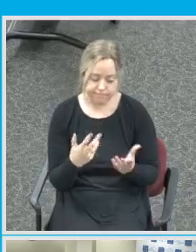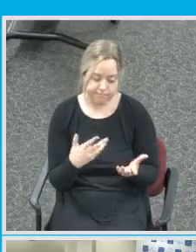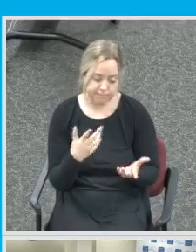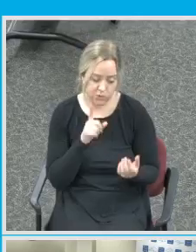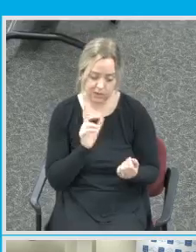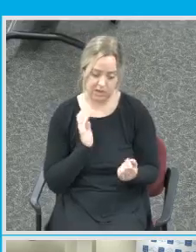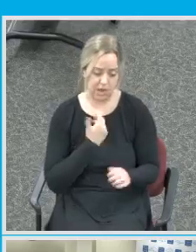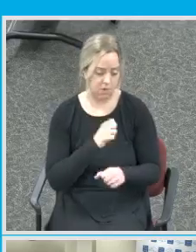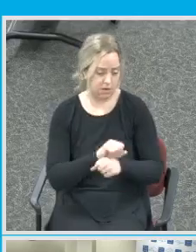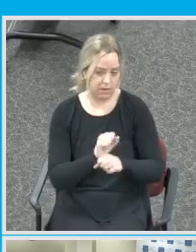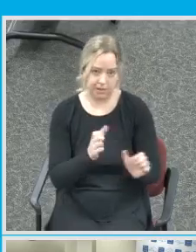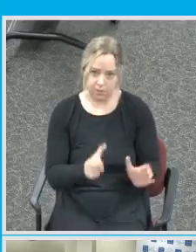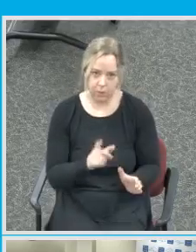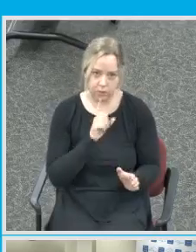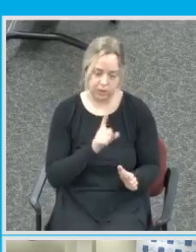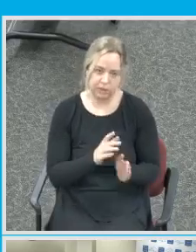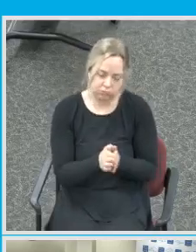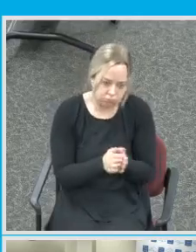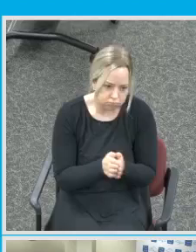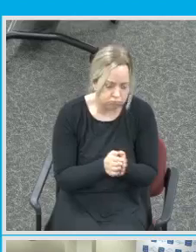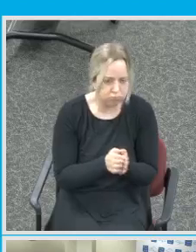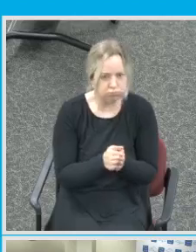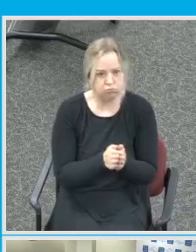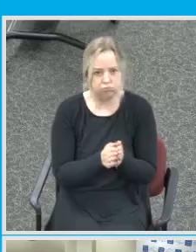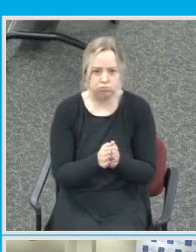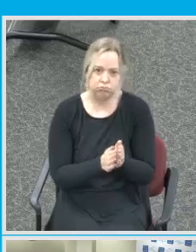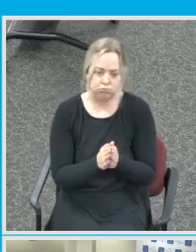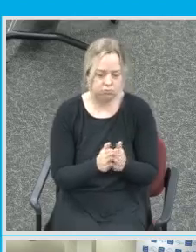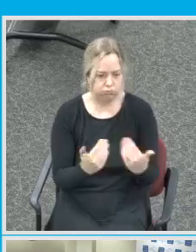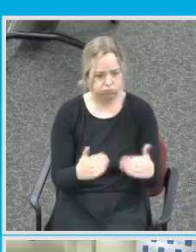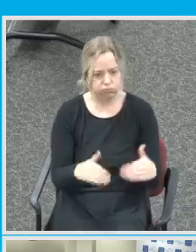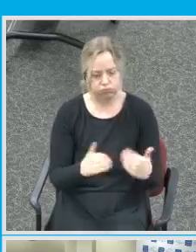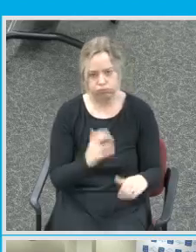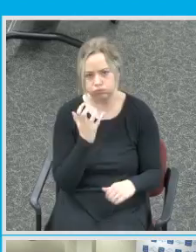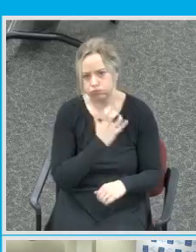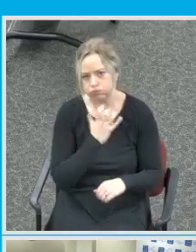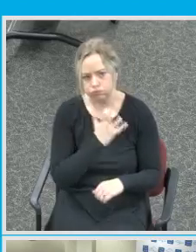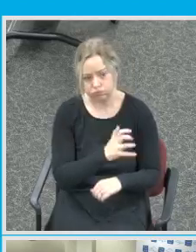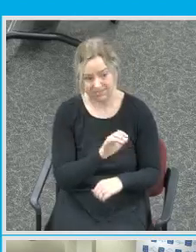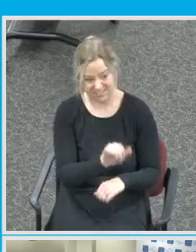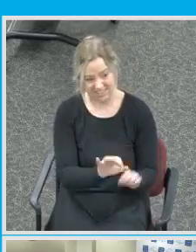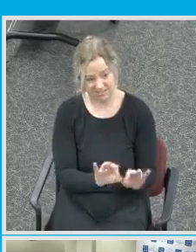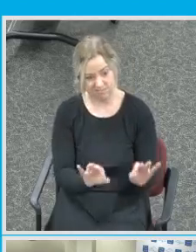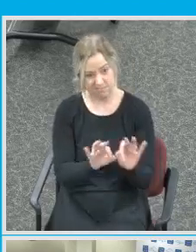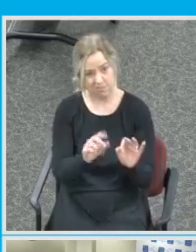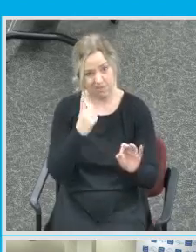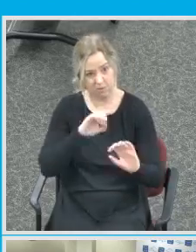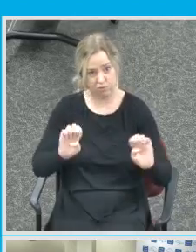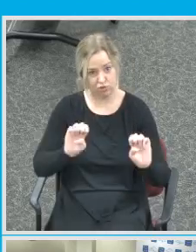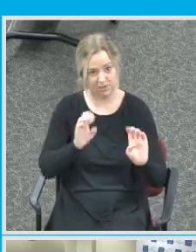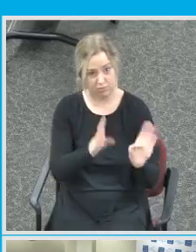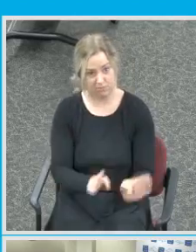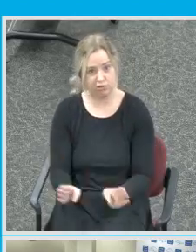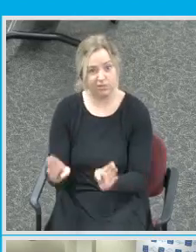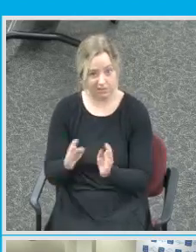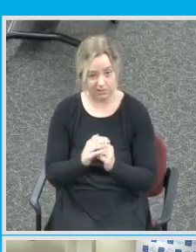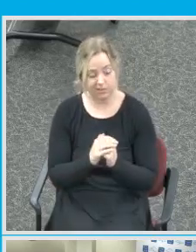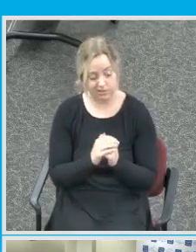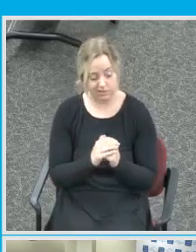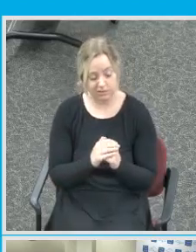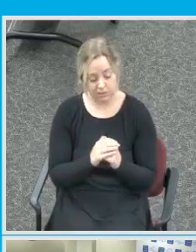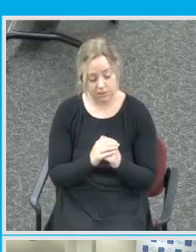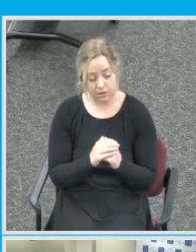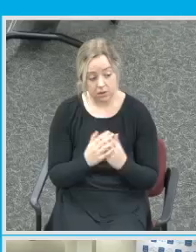our employees are so passionate and dedicated, and I think it's so important for emergency preparedness, scaling up or scaling down or whatever that is.